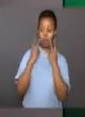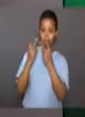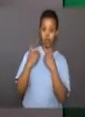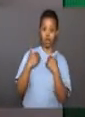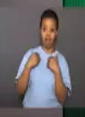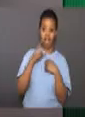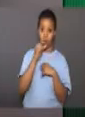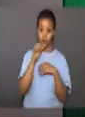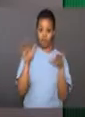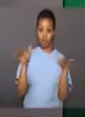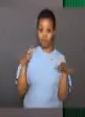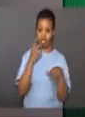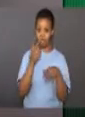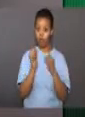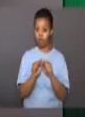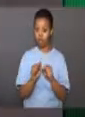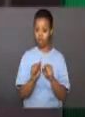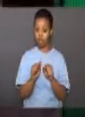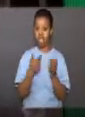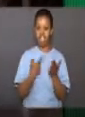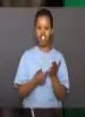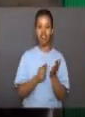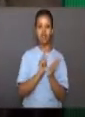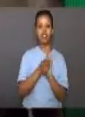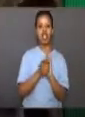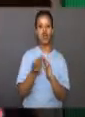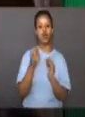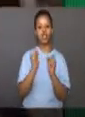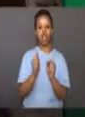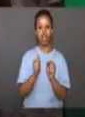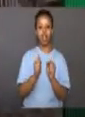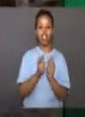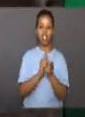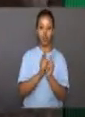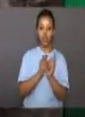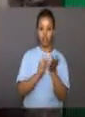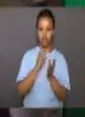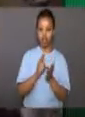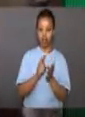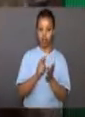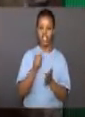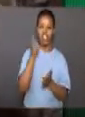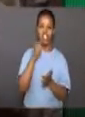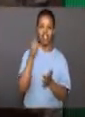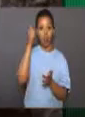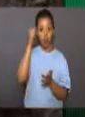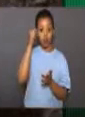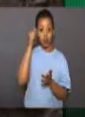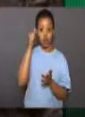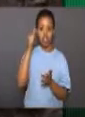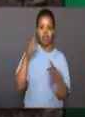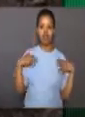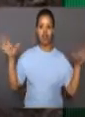we can see an example of courtship behavior. The male bowerbird is